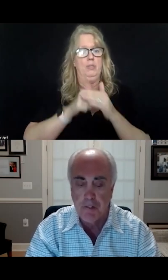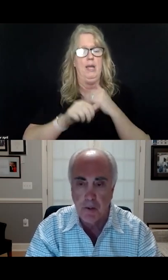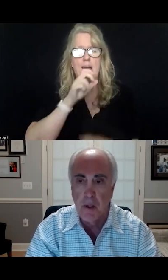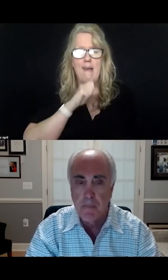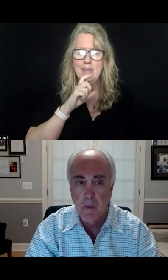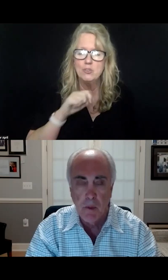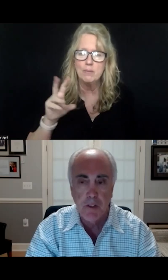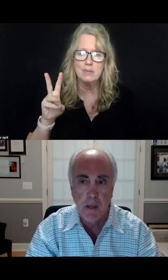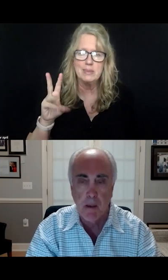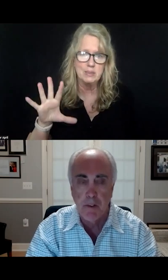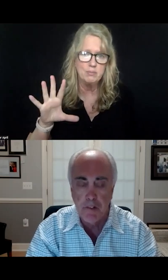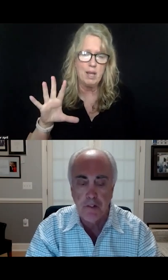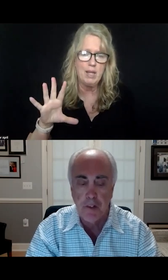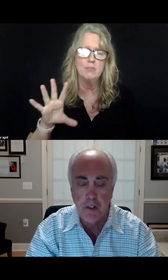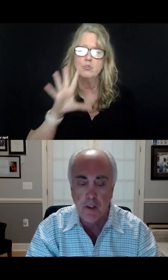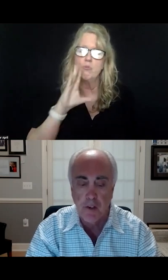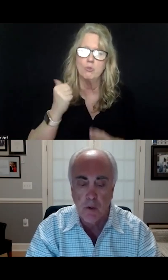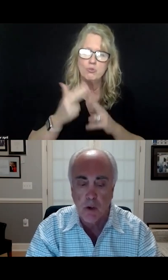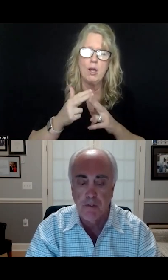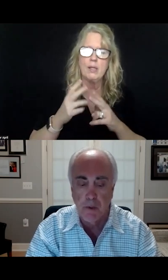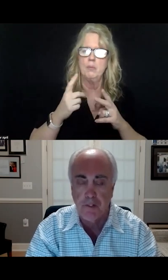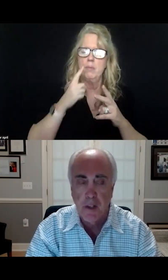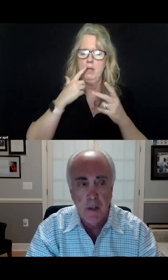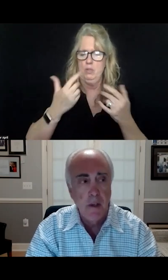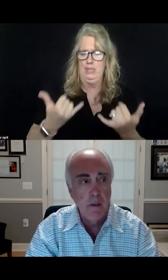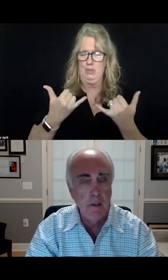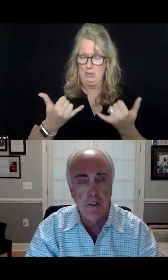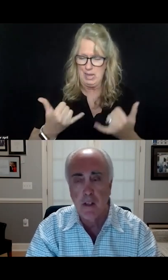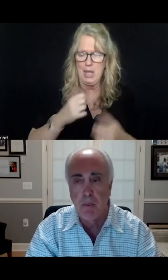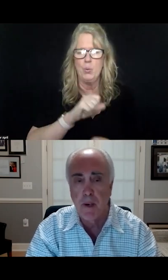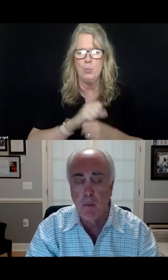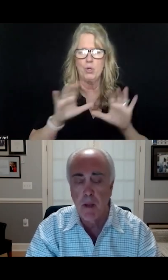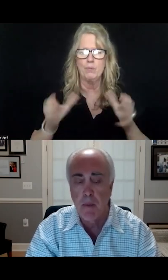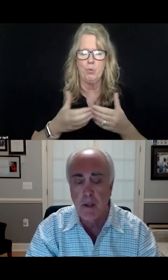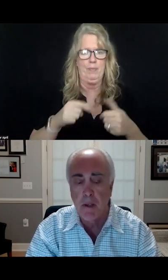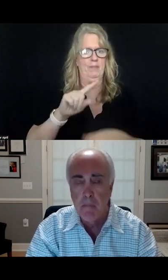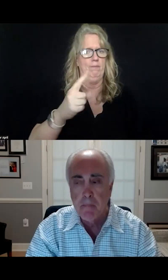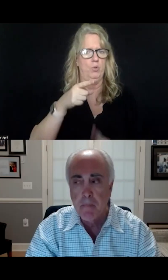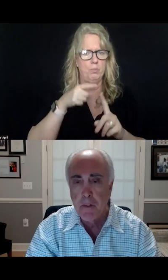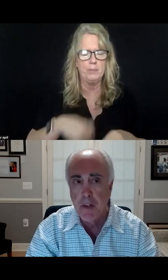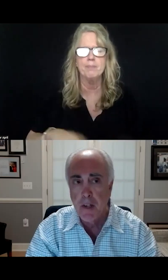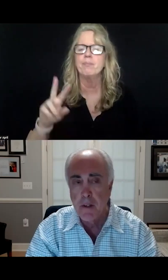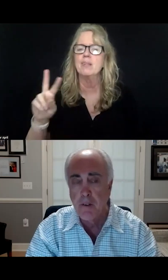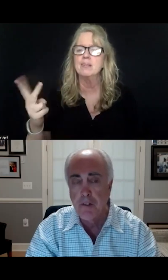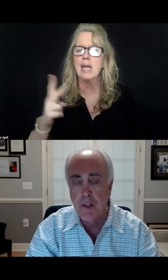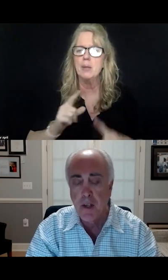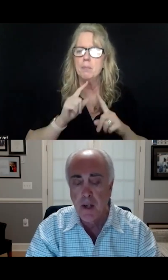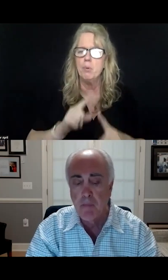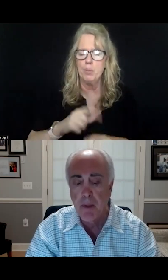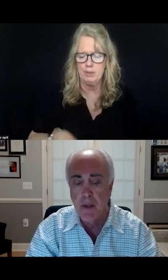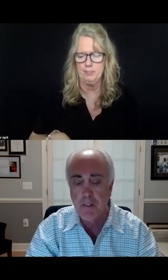65. So really talking about positioning the current workforce. The second point I want to make is that